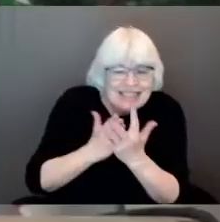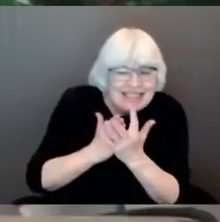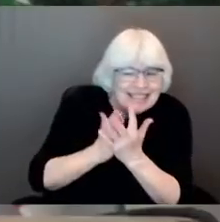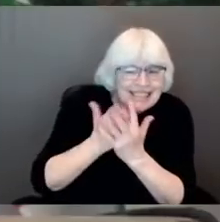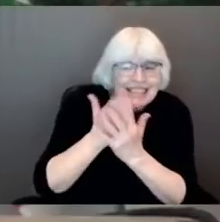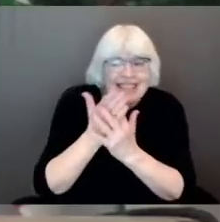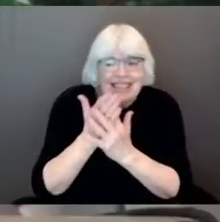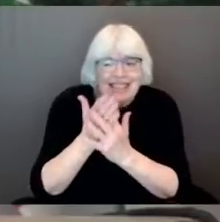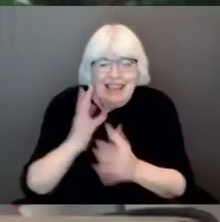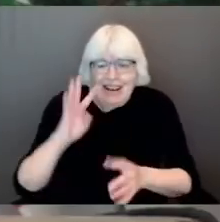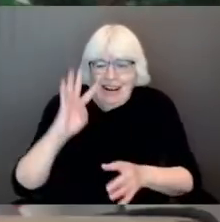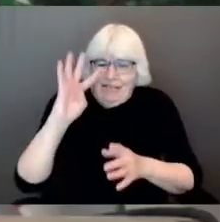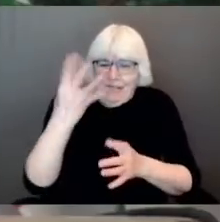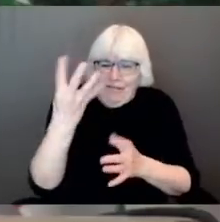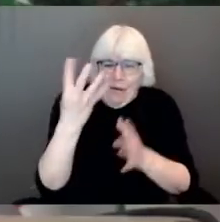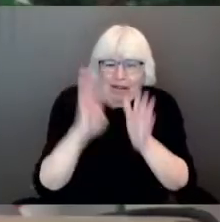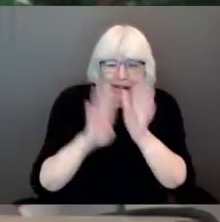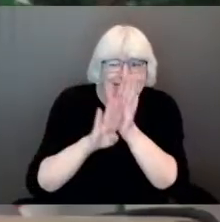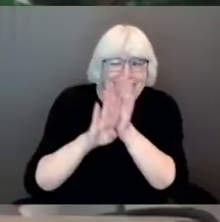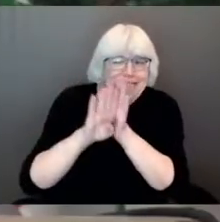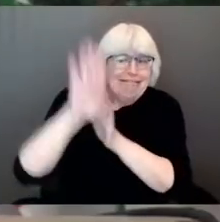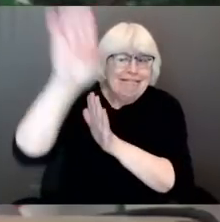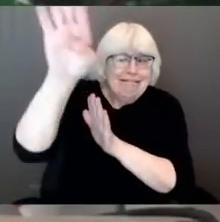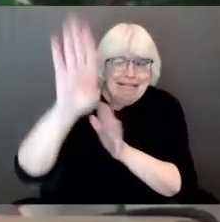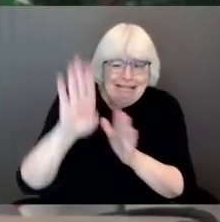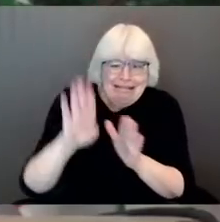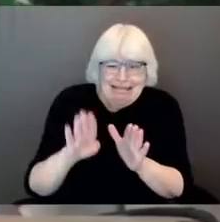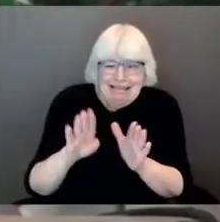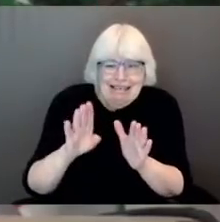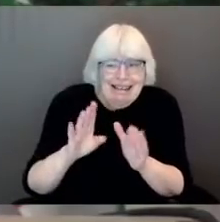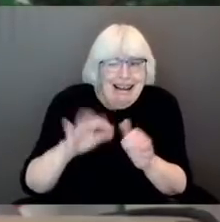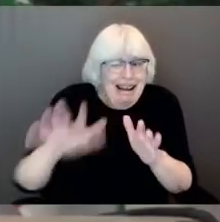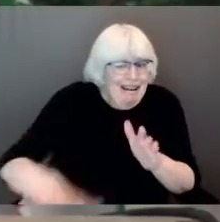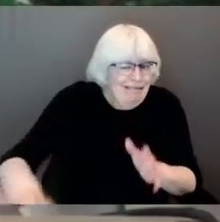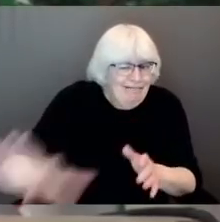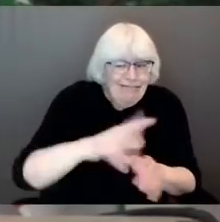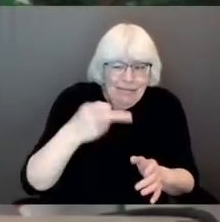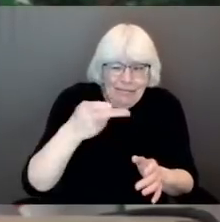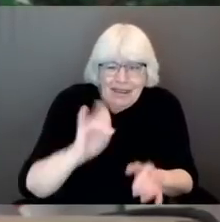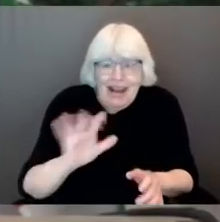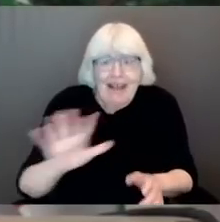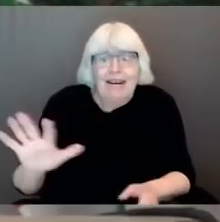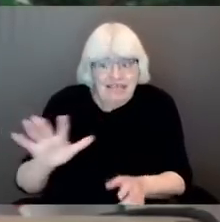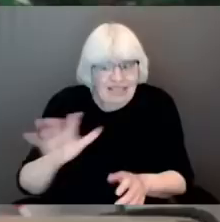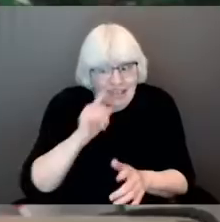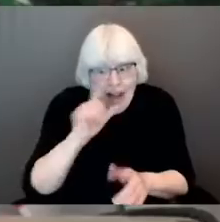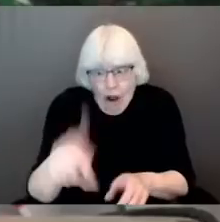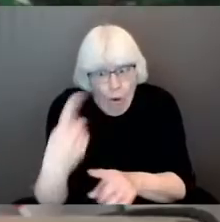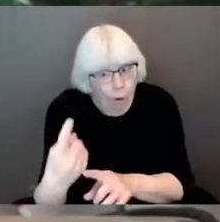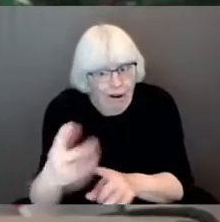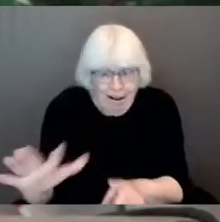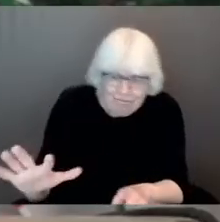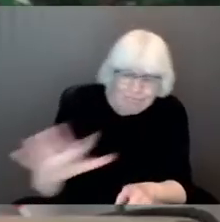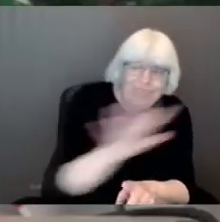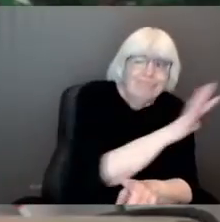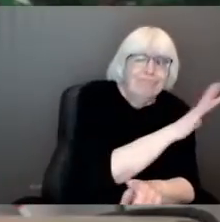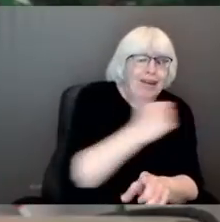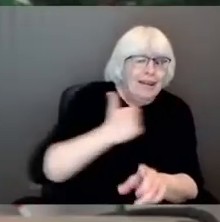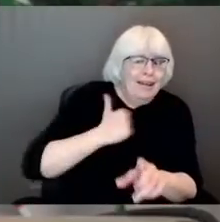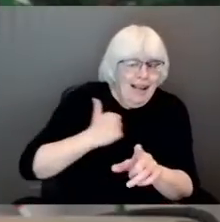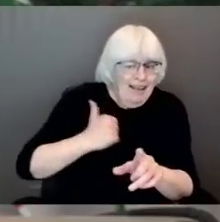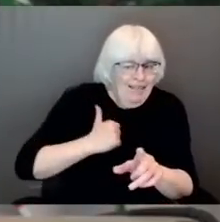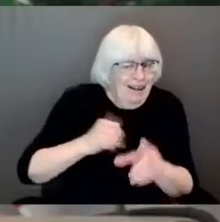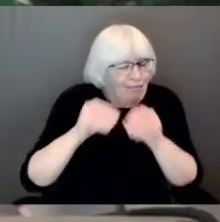just in PEI but across the country. It's important to understand that the Vax Pass will help